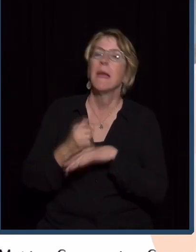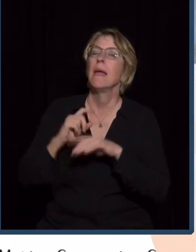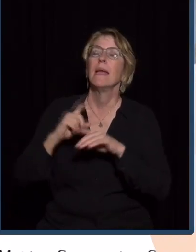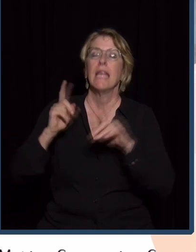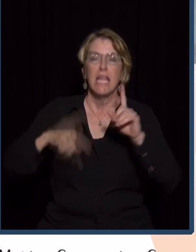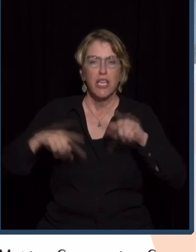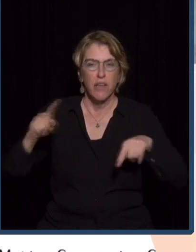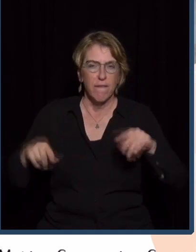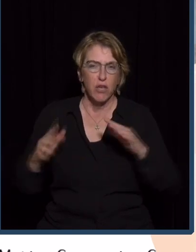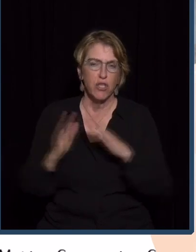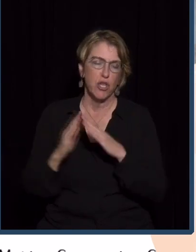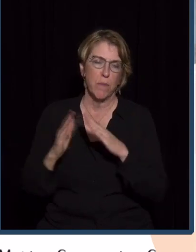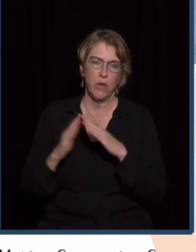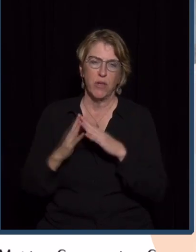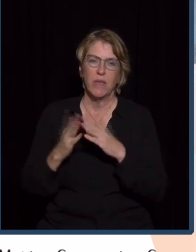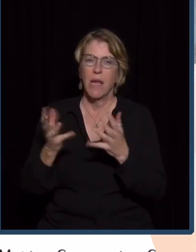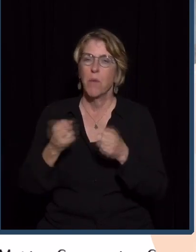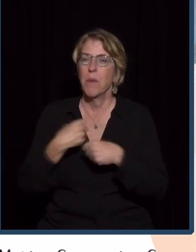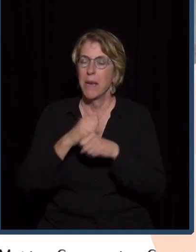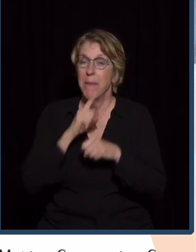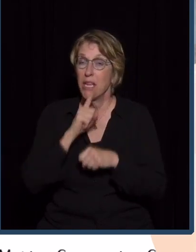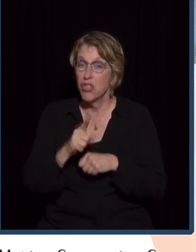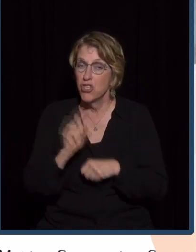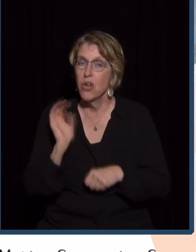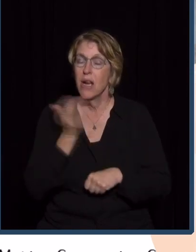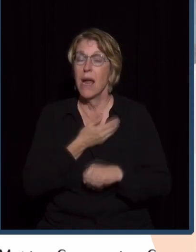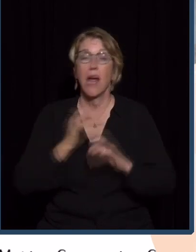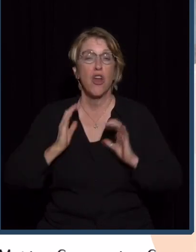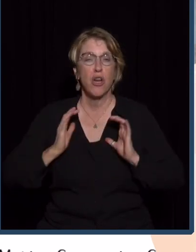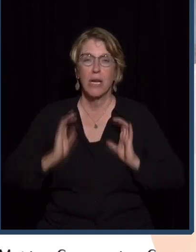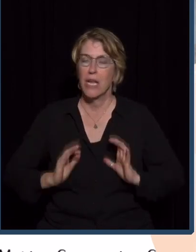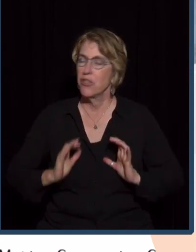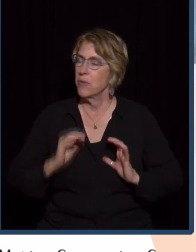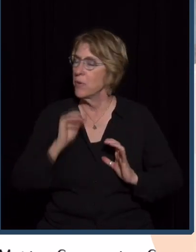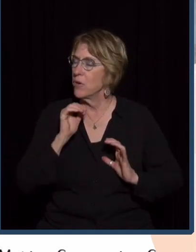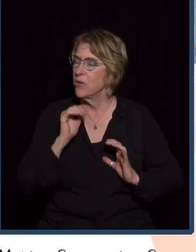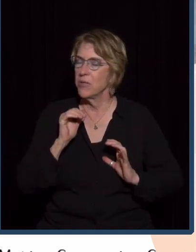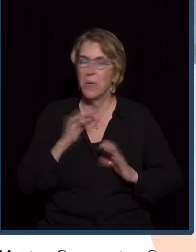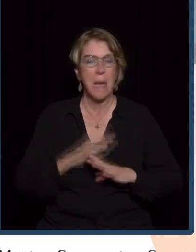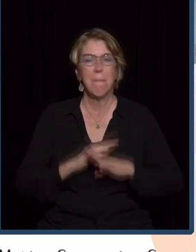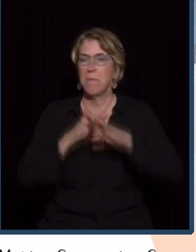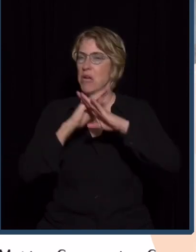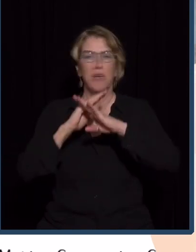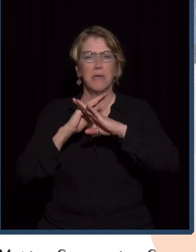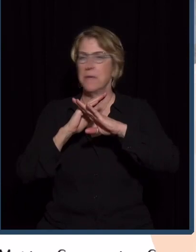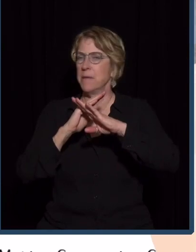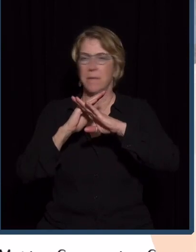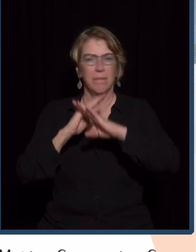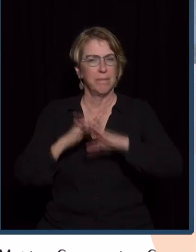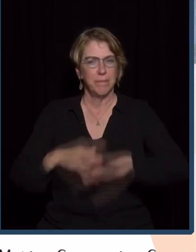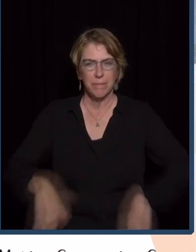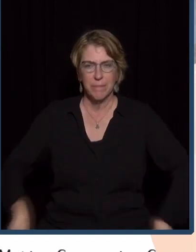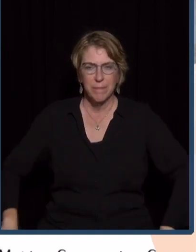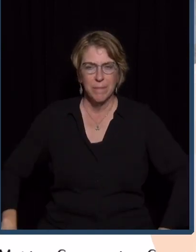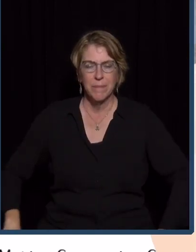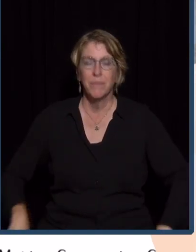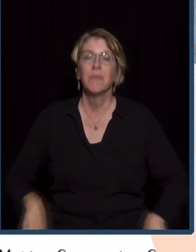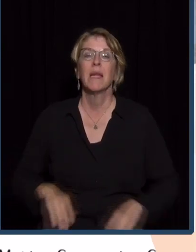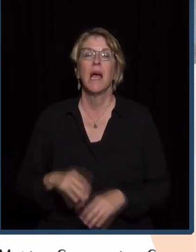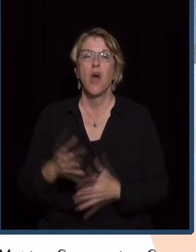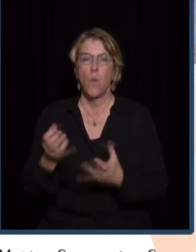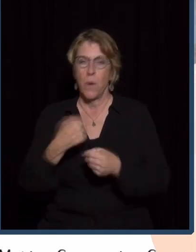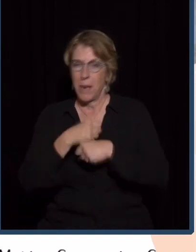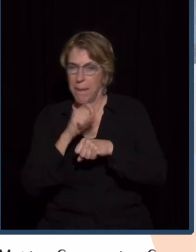make sure that our customers don't face any barriers when they are seeking care. We want to